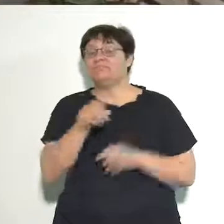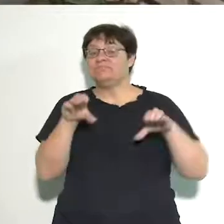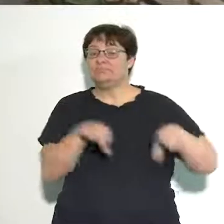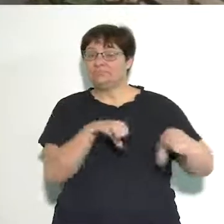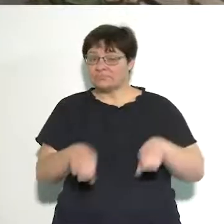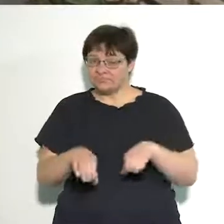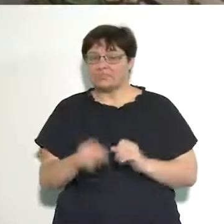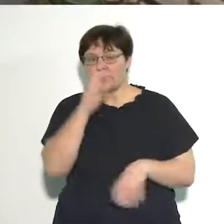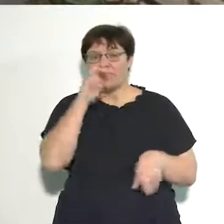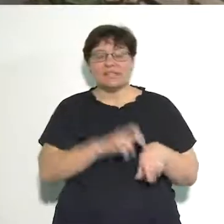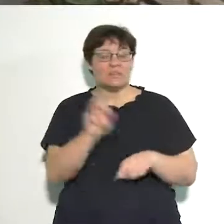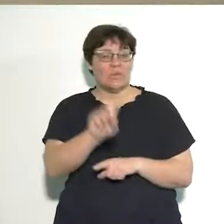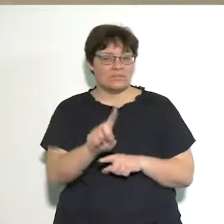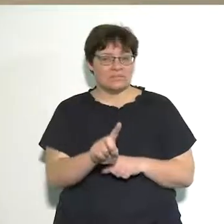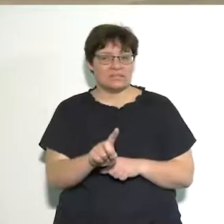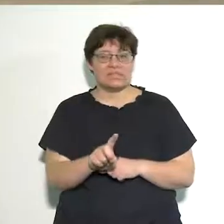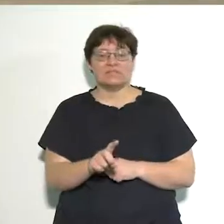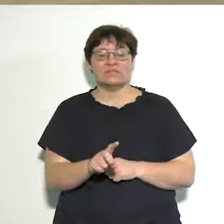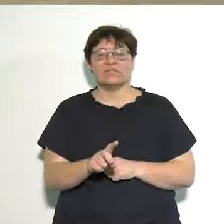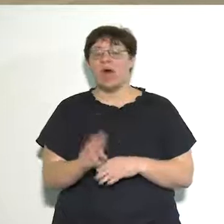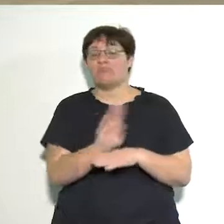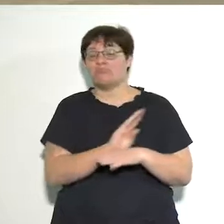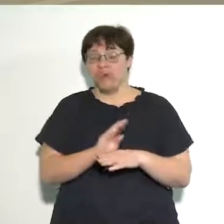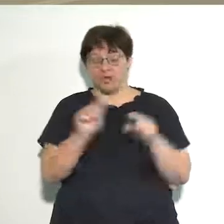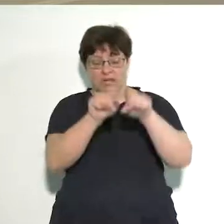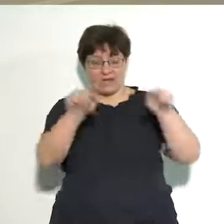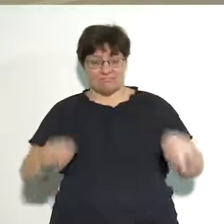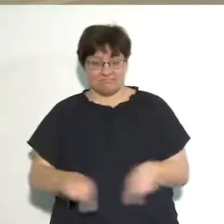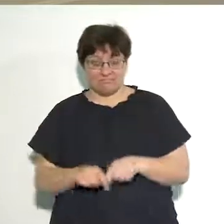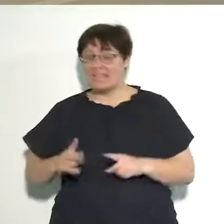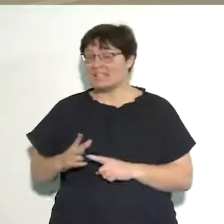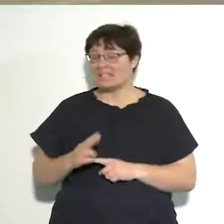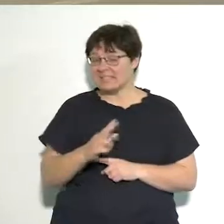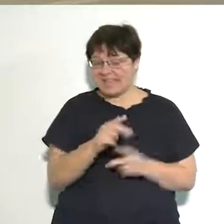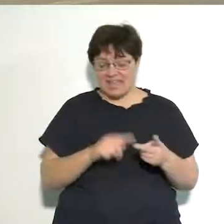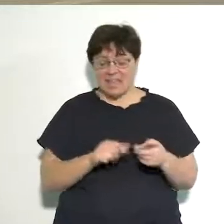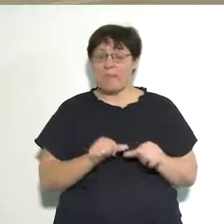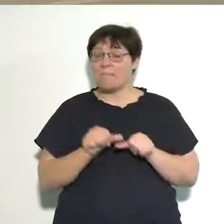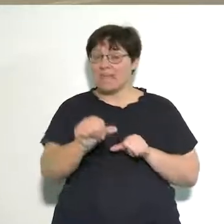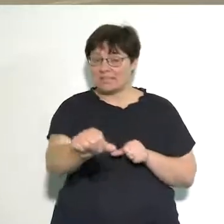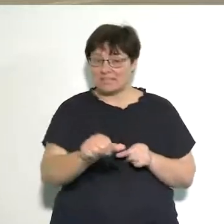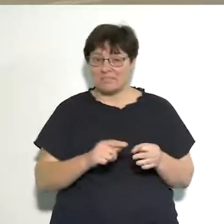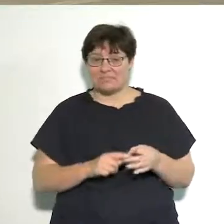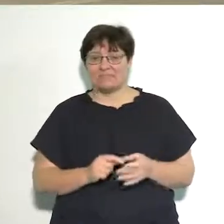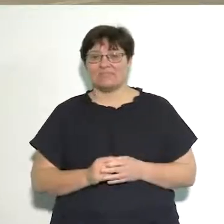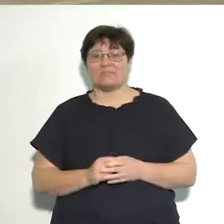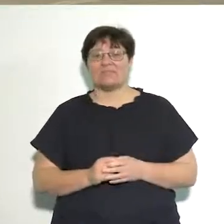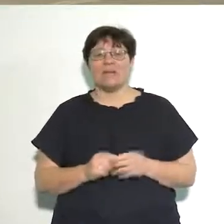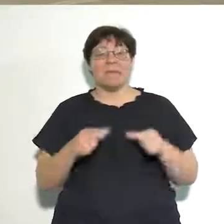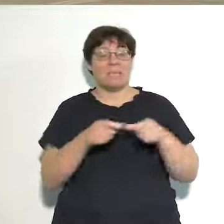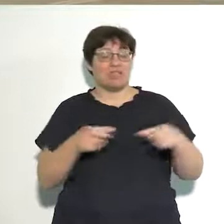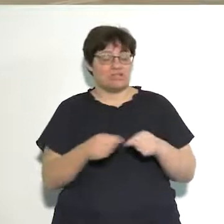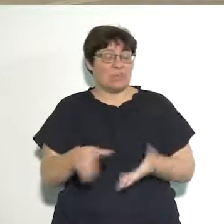For this activity, you will need a piece of brown cardboard, a pair of scissors, some masking tape,